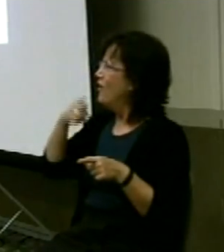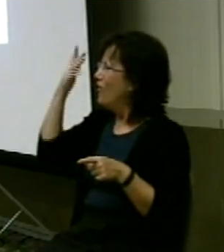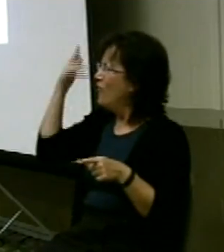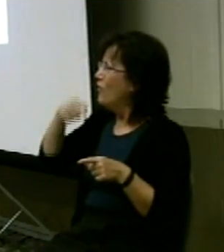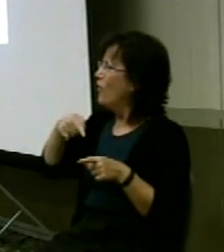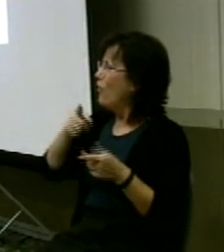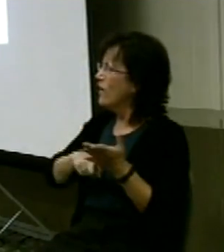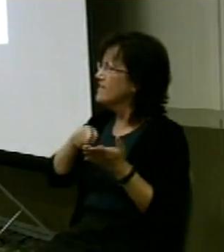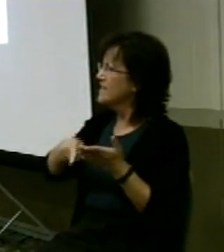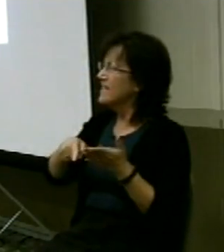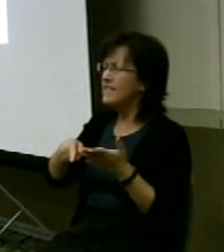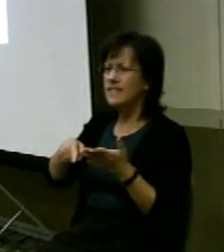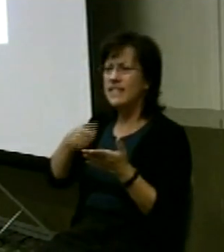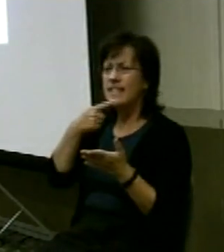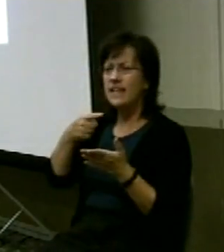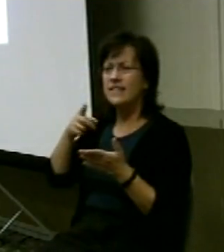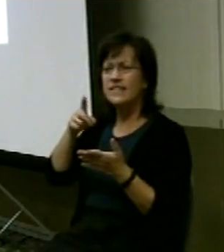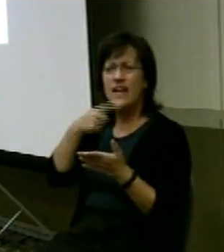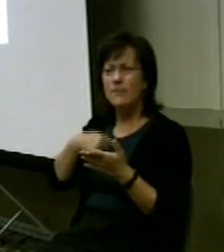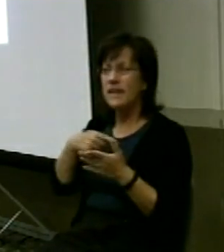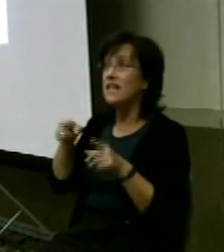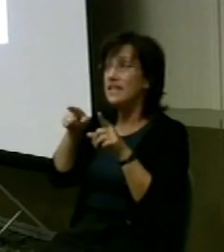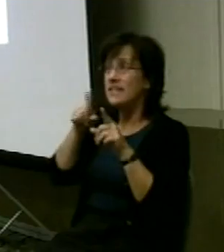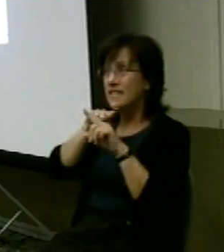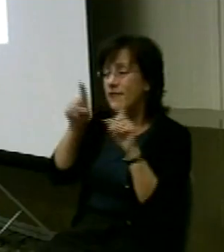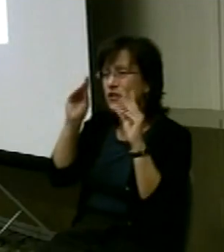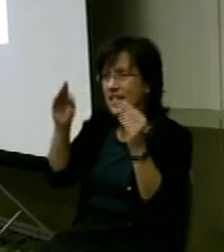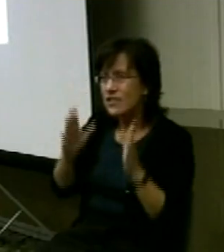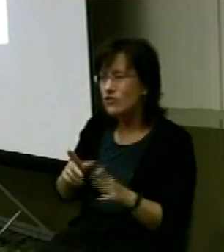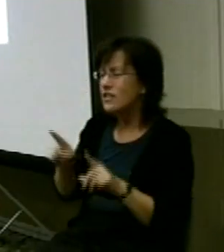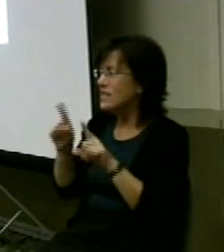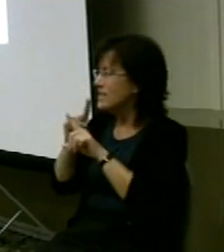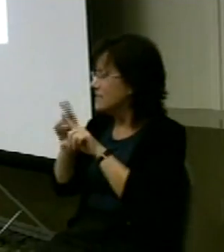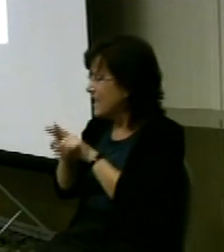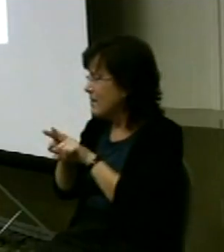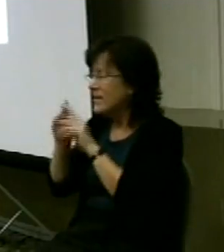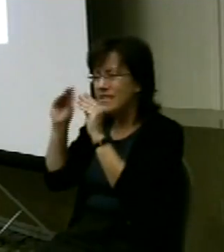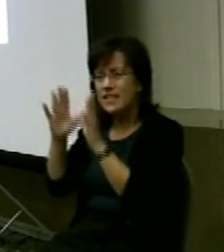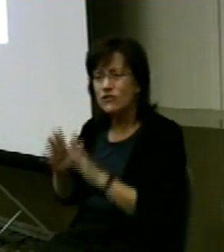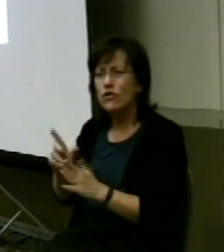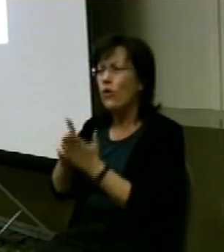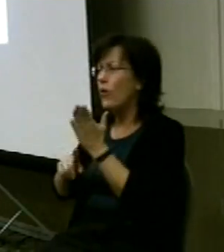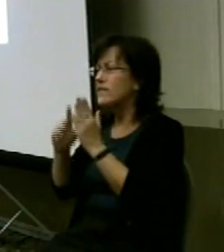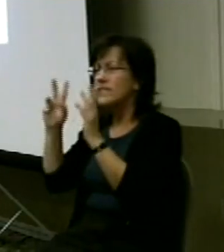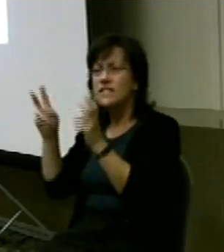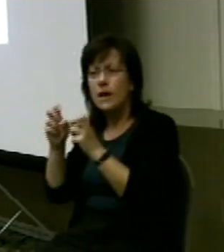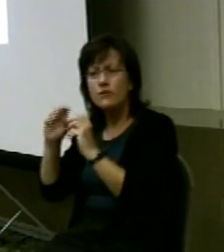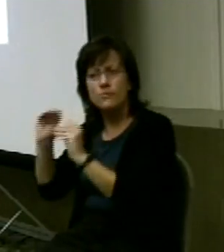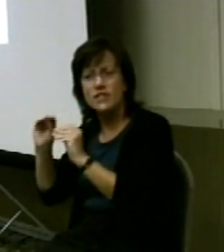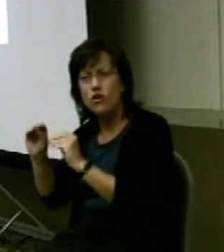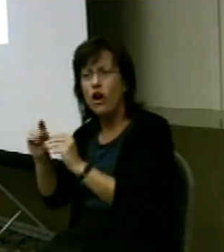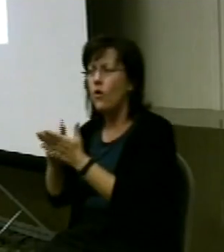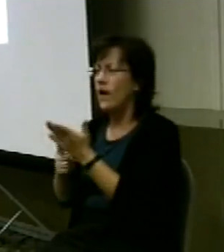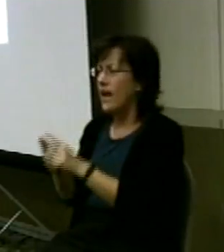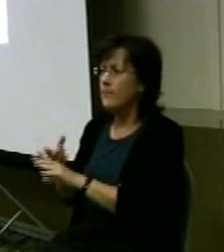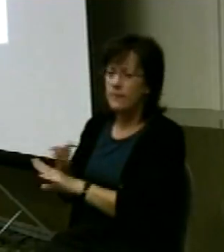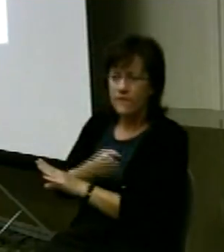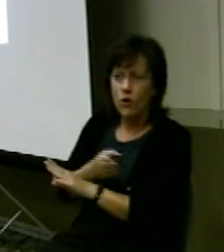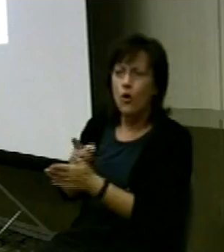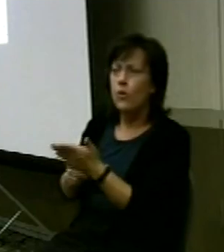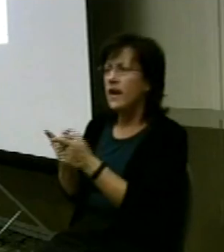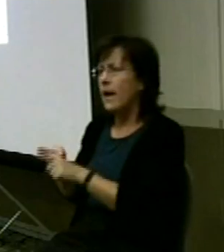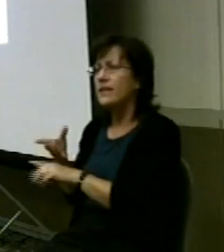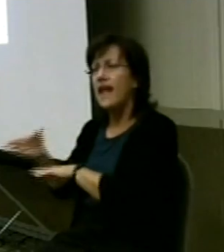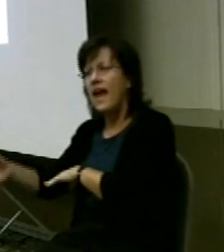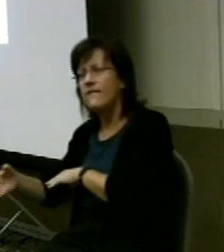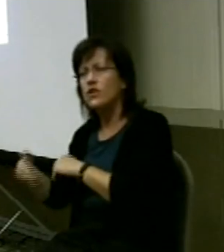is telling me? Is it a different teacher? Is it a same teacher? What was the subject? What was happening right before and right after? So you're using that data to